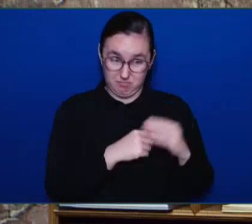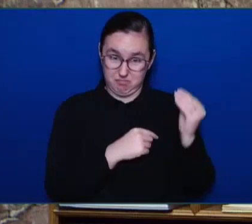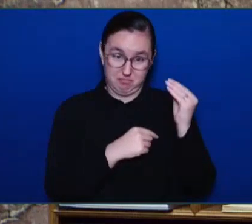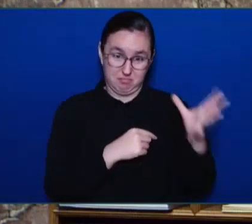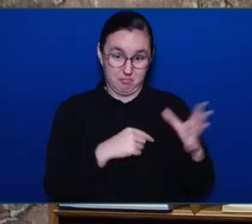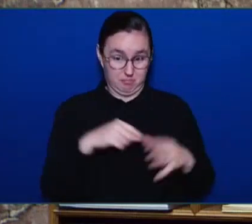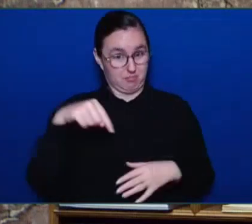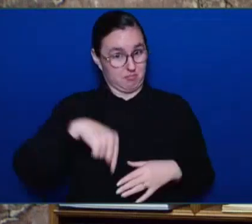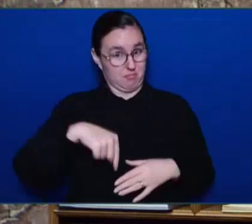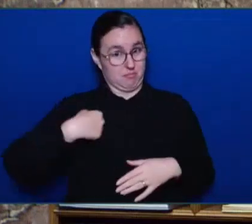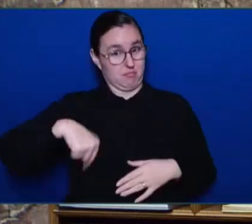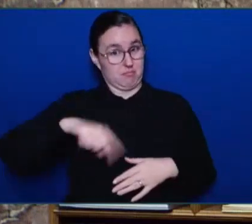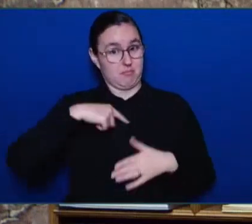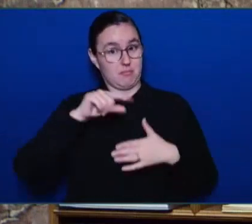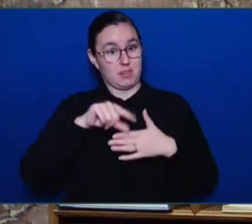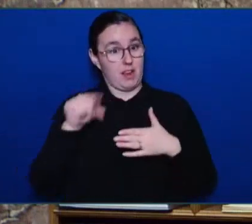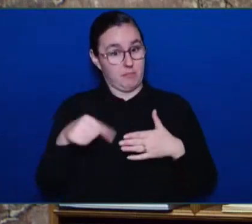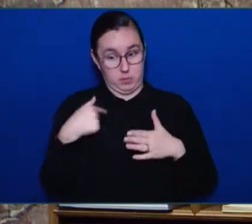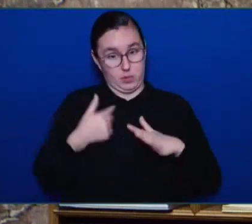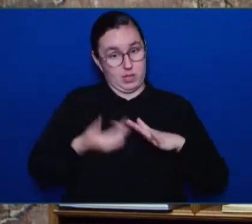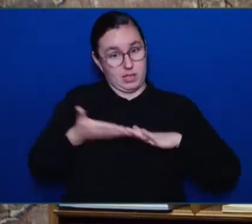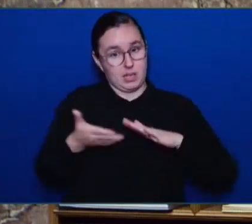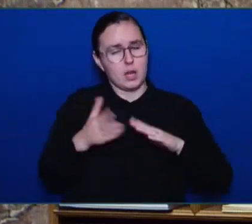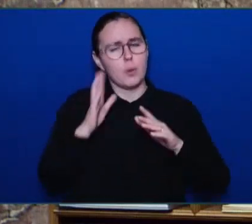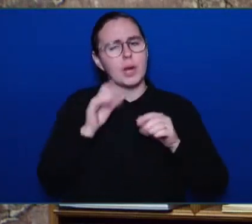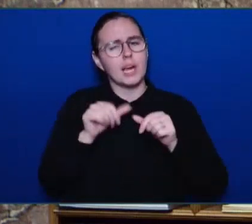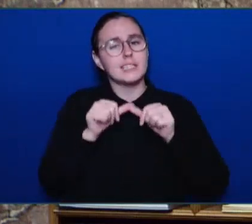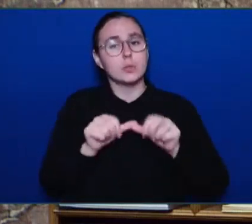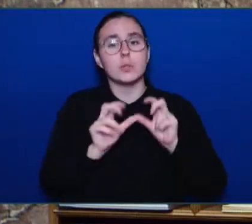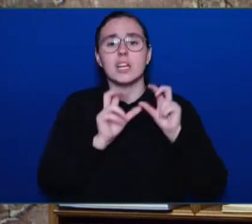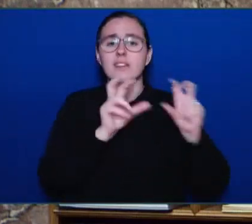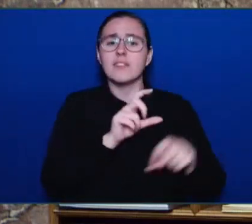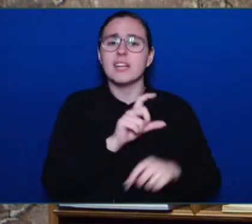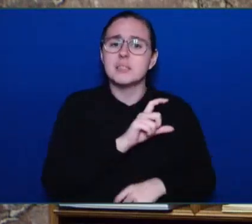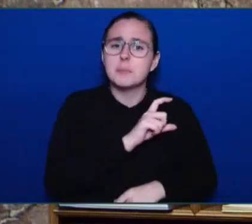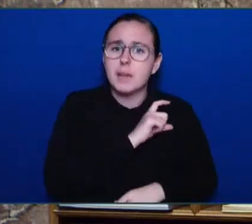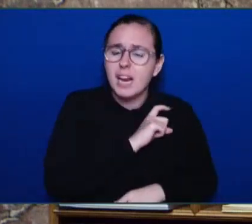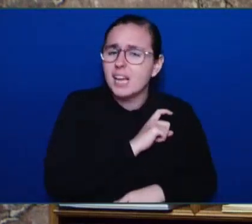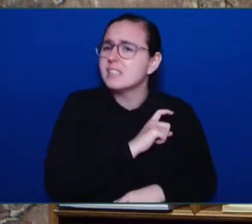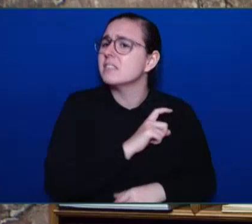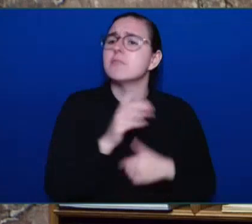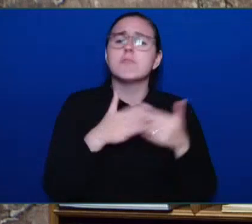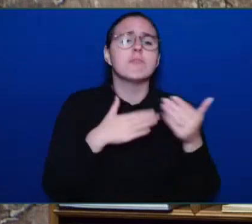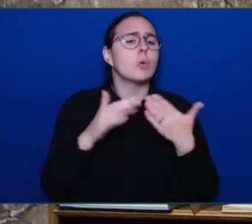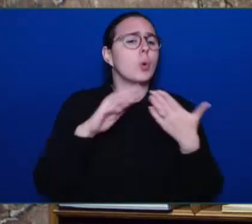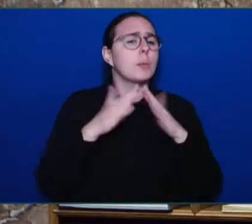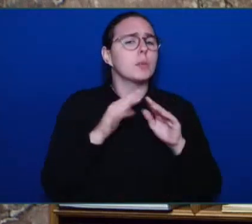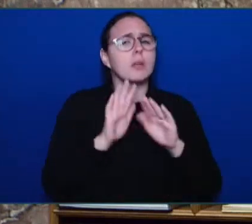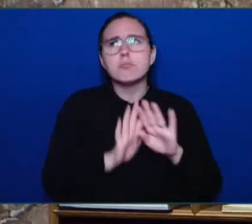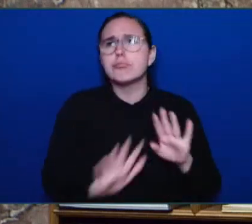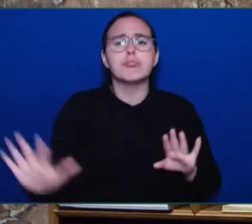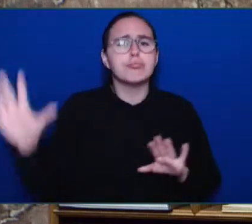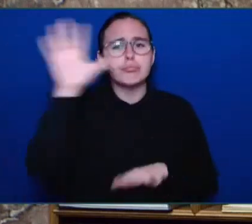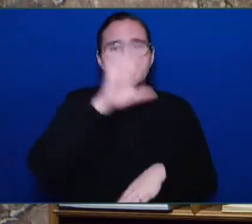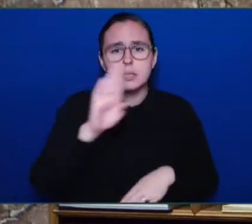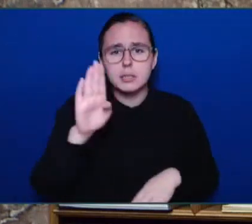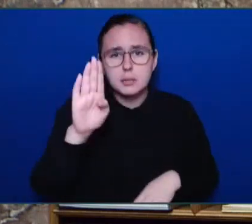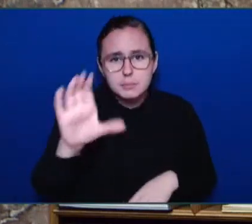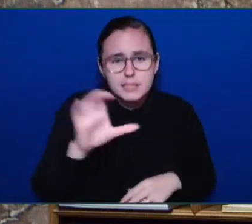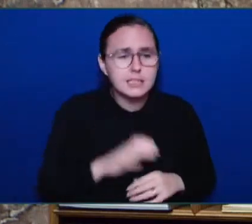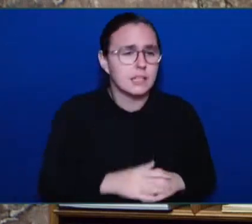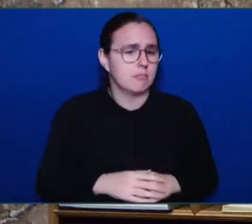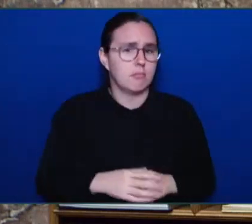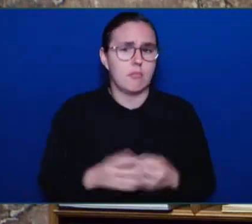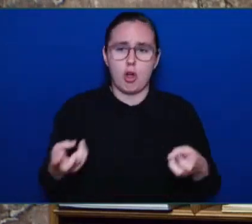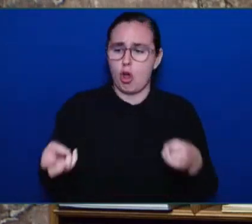policing in communities right across this province. We will continue to expand the CAR program, Honourable Speaker, which we are doing. We will continue